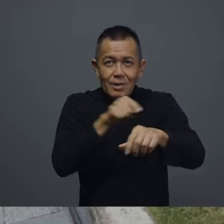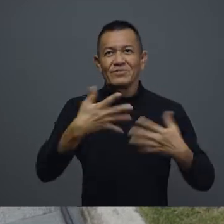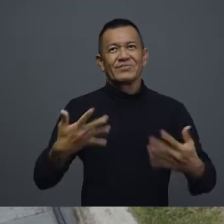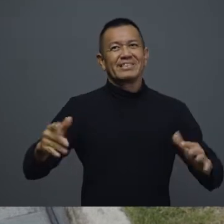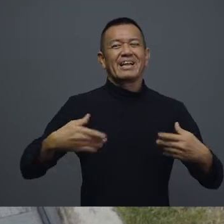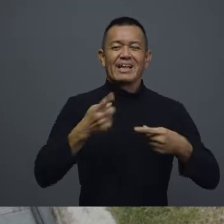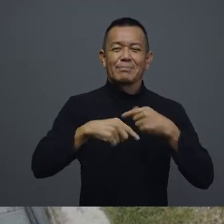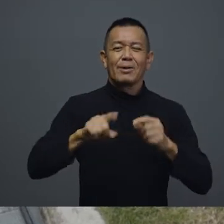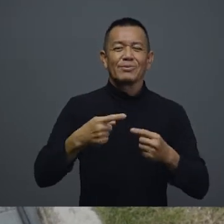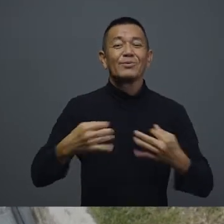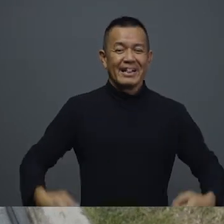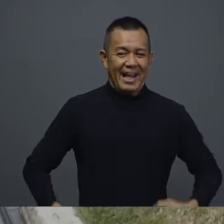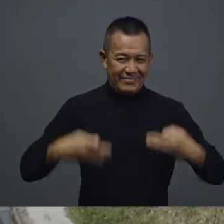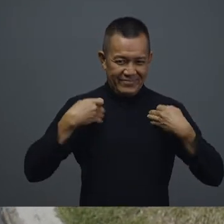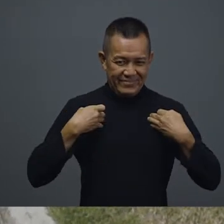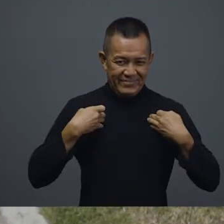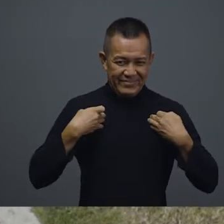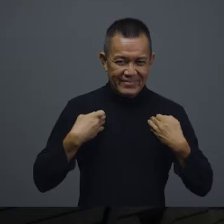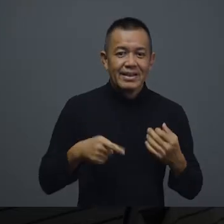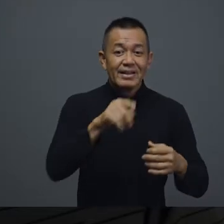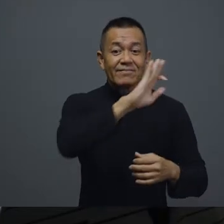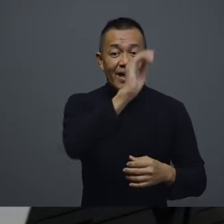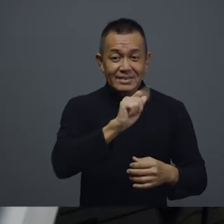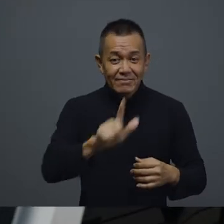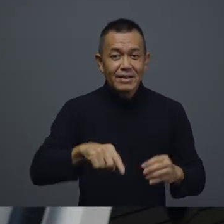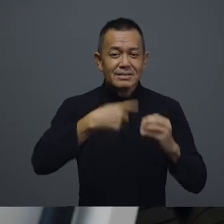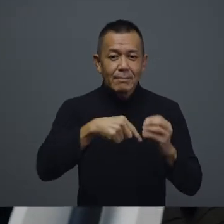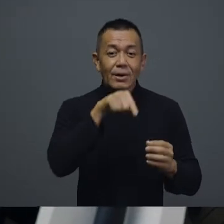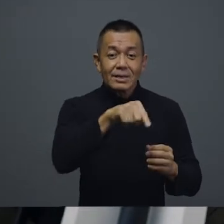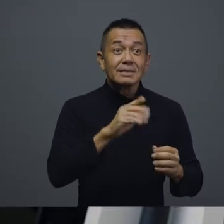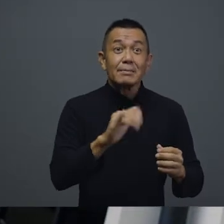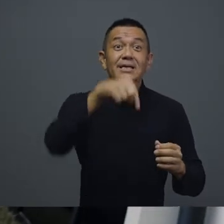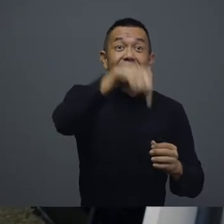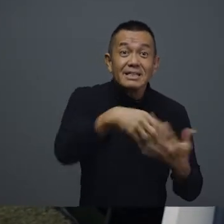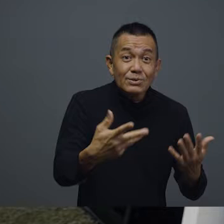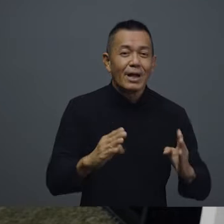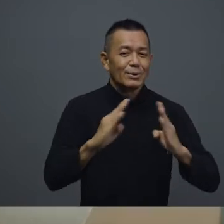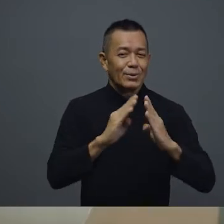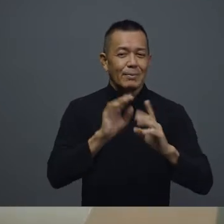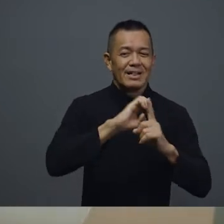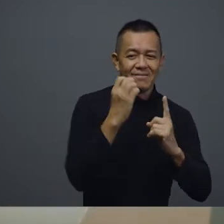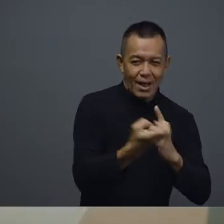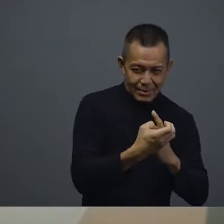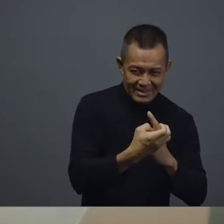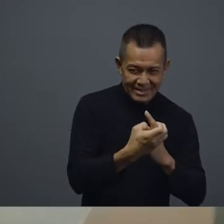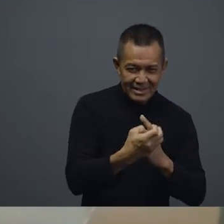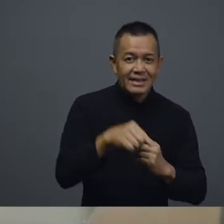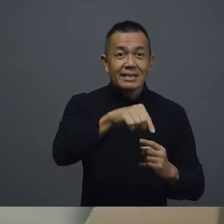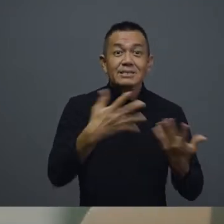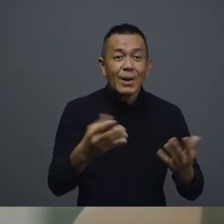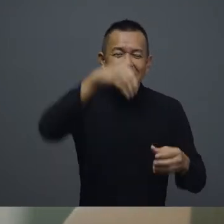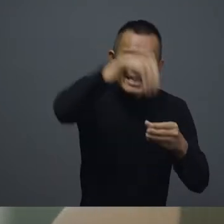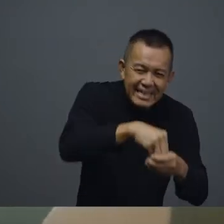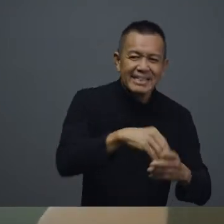in my brain for so long, and now it's come to life. So the festival for me really is about being in an urban environment. It's